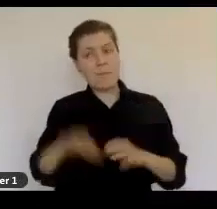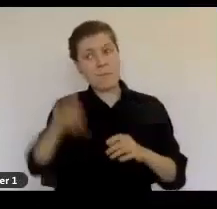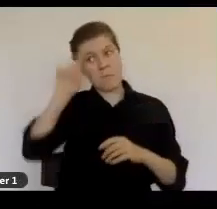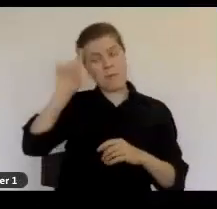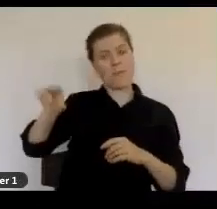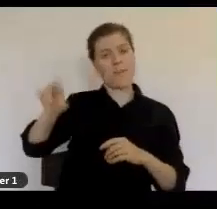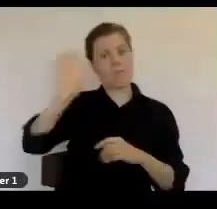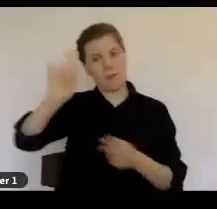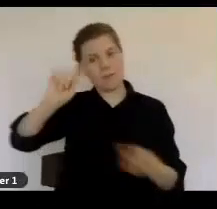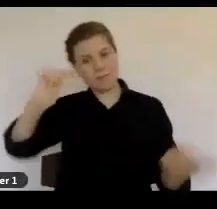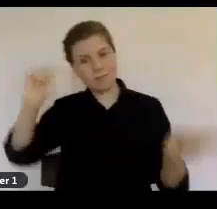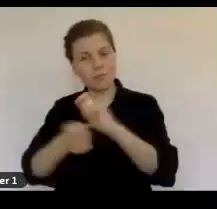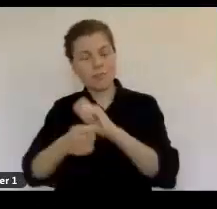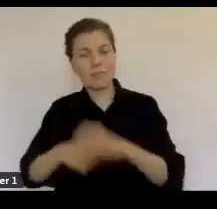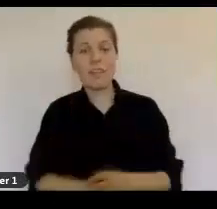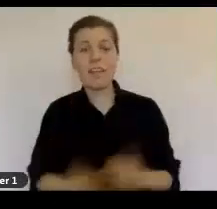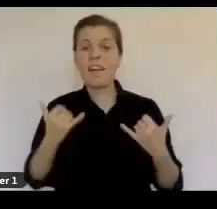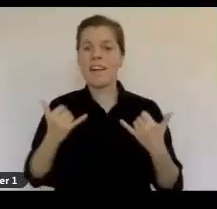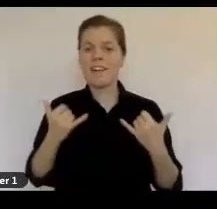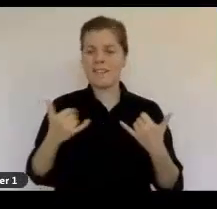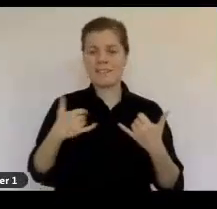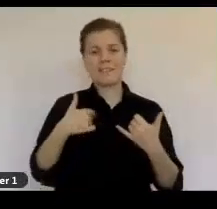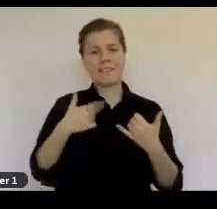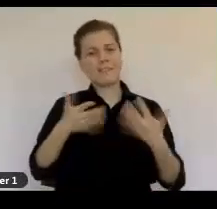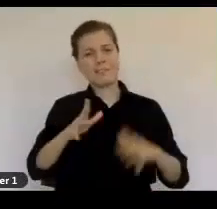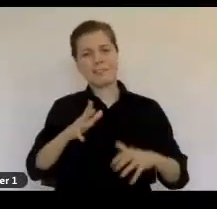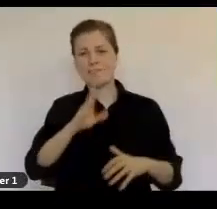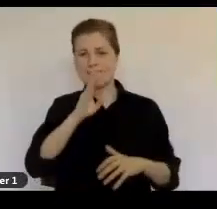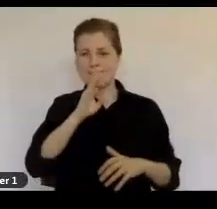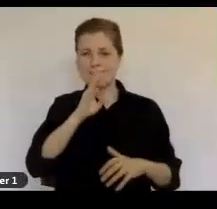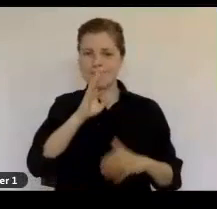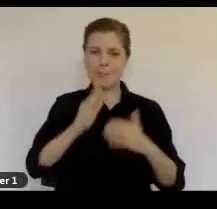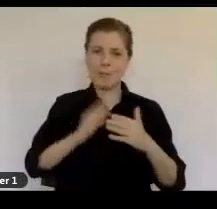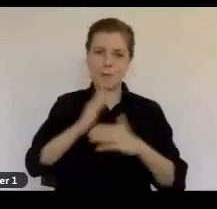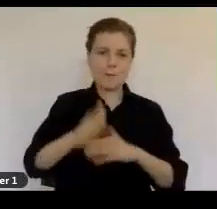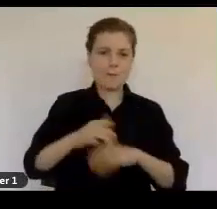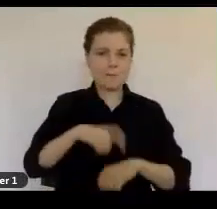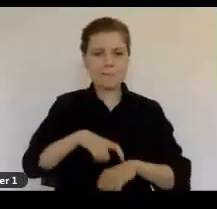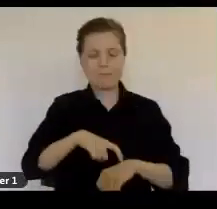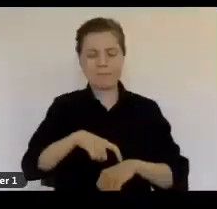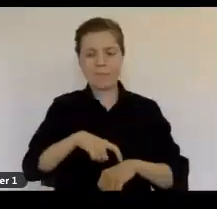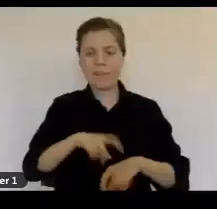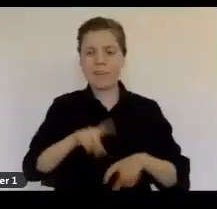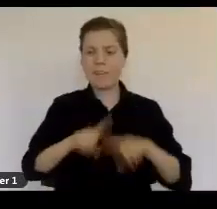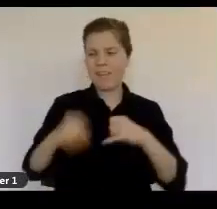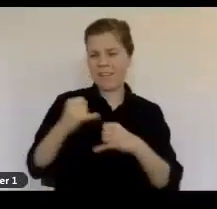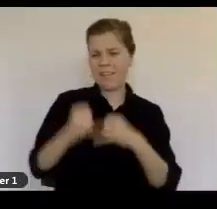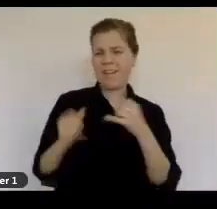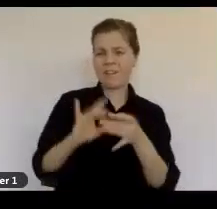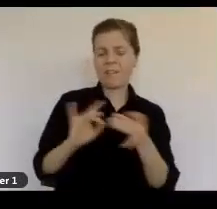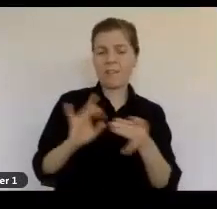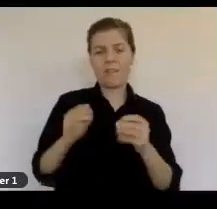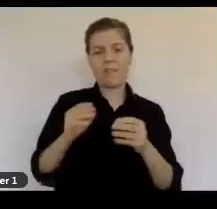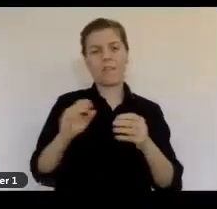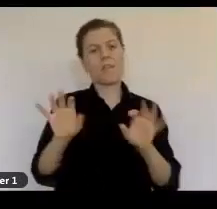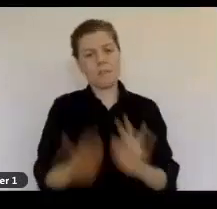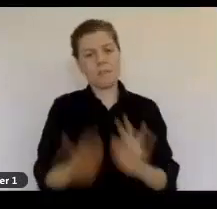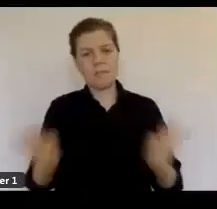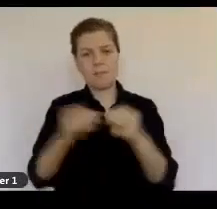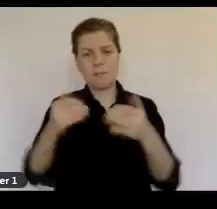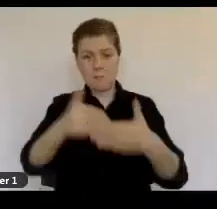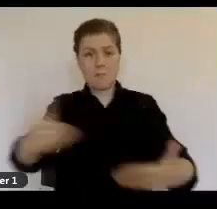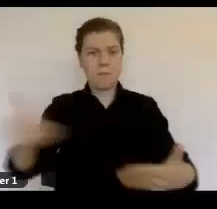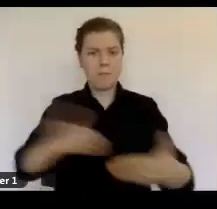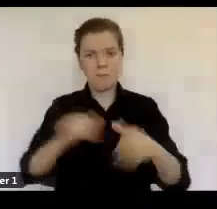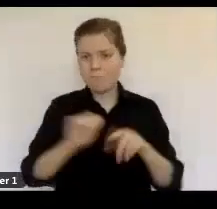of response from countries and from systems. So I'm